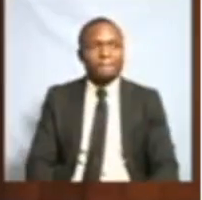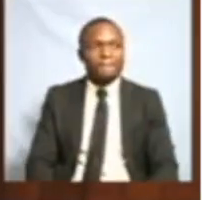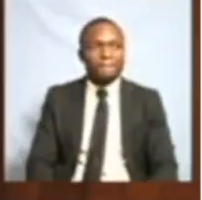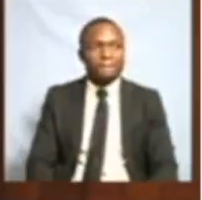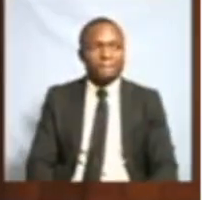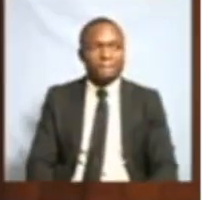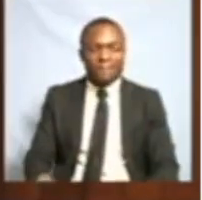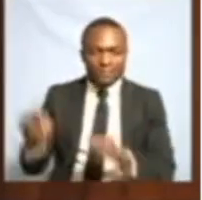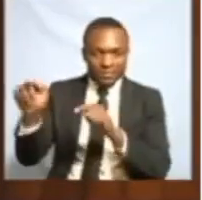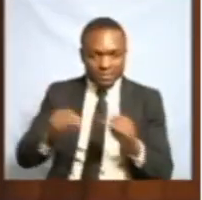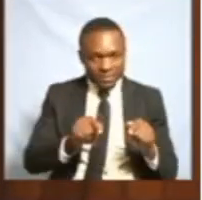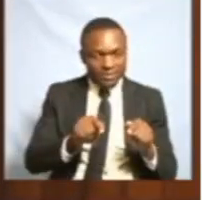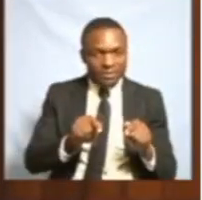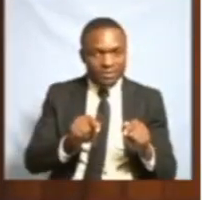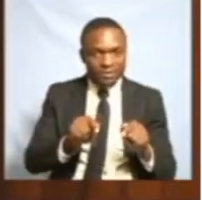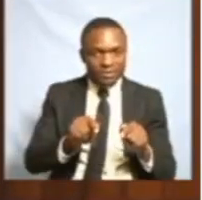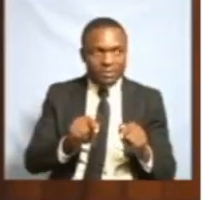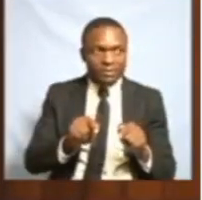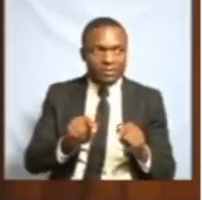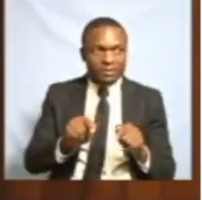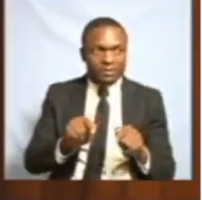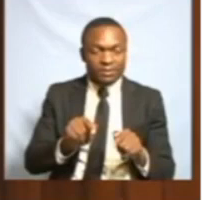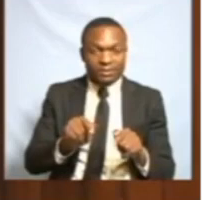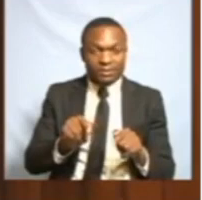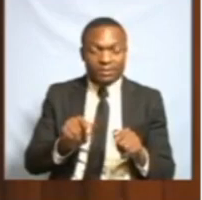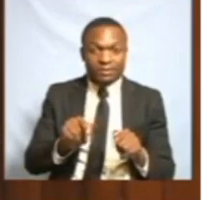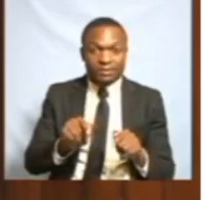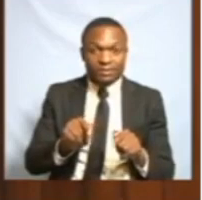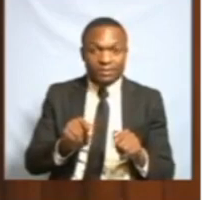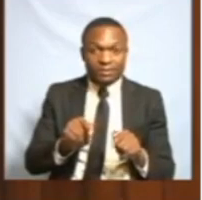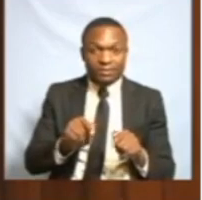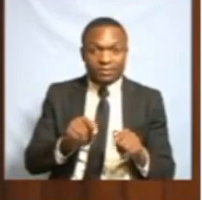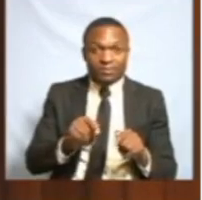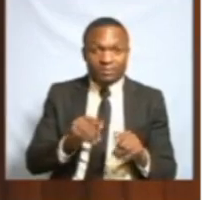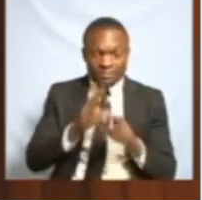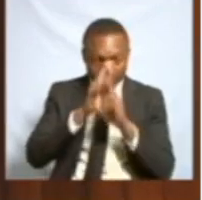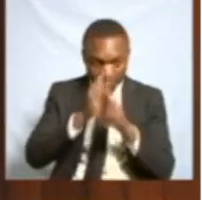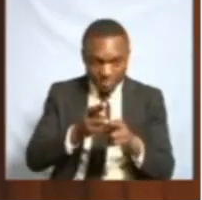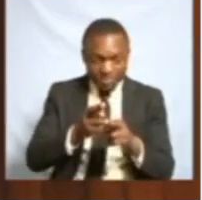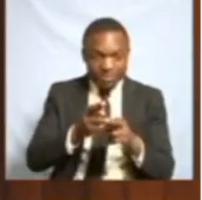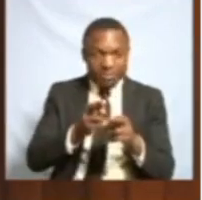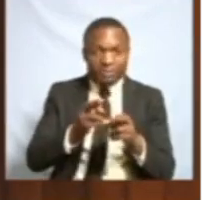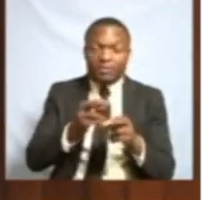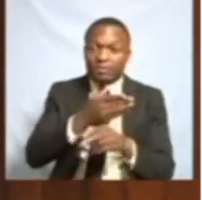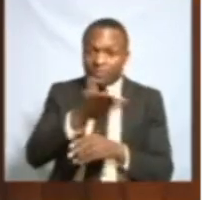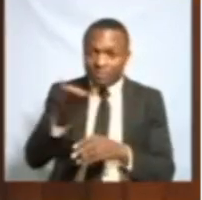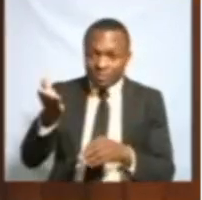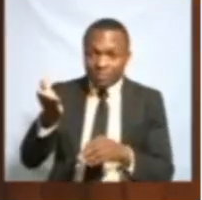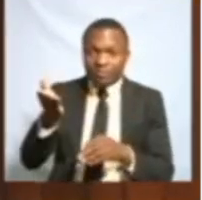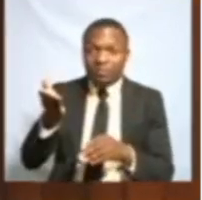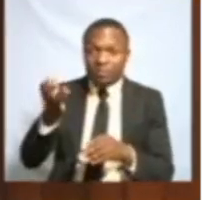I came with the greatest respect for the seat, the public seat that you